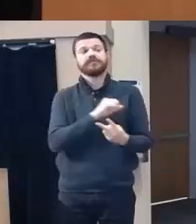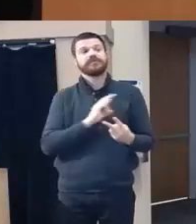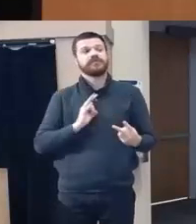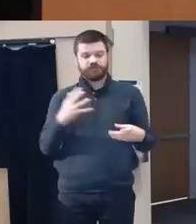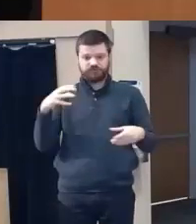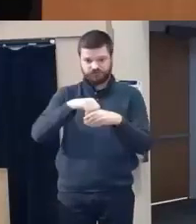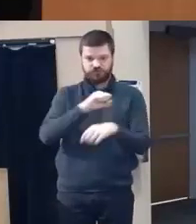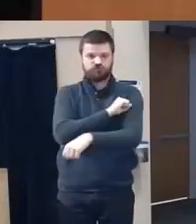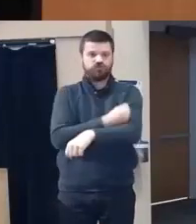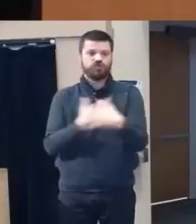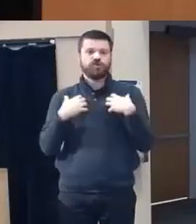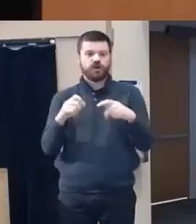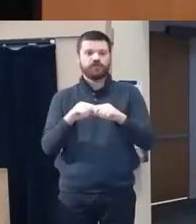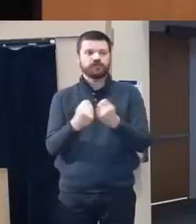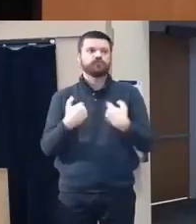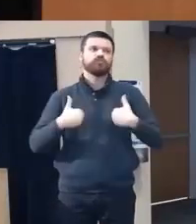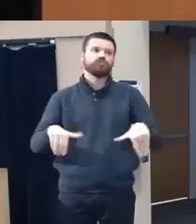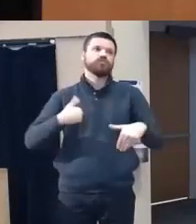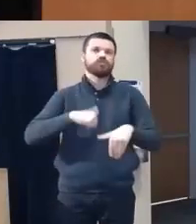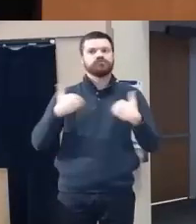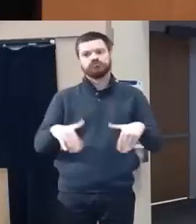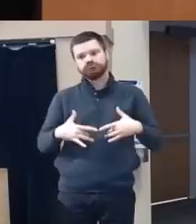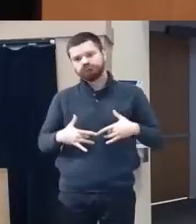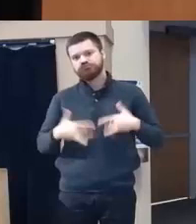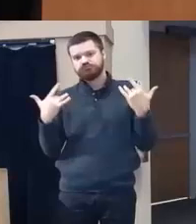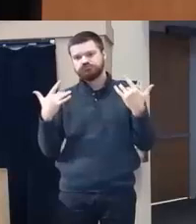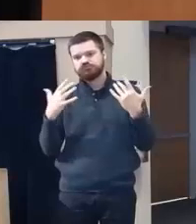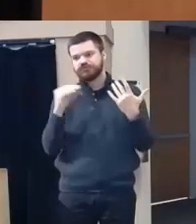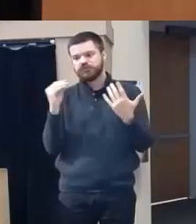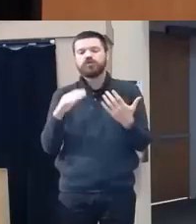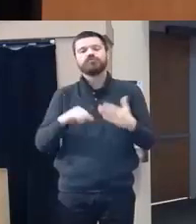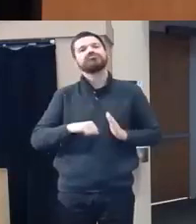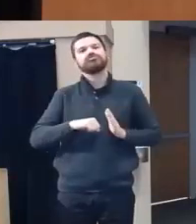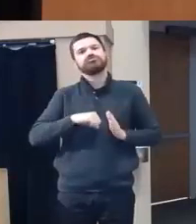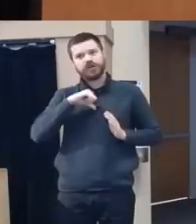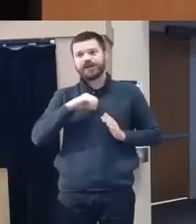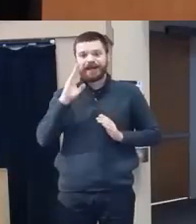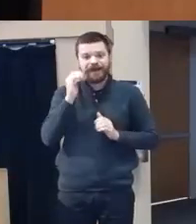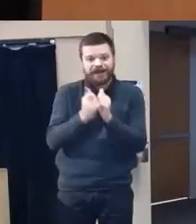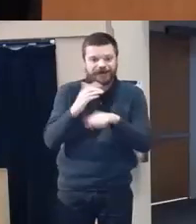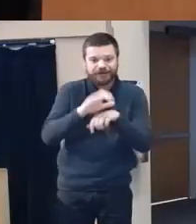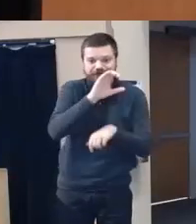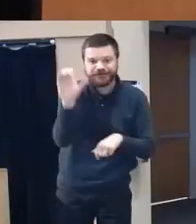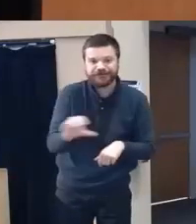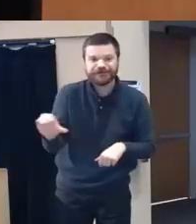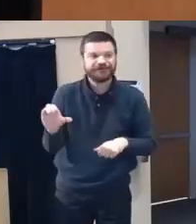Strong Recovery team, and we're incredibly proud of the work that they do every day. Hi to everyone on Zoom.